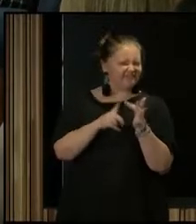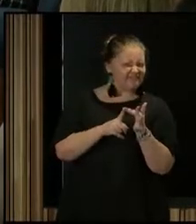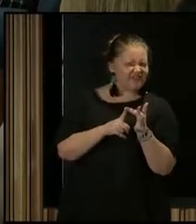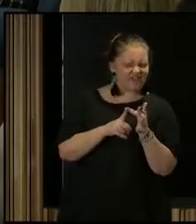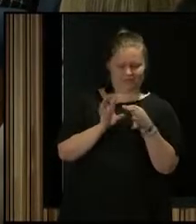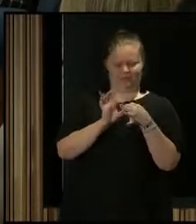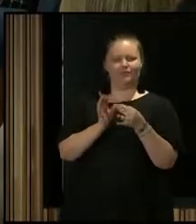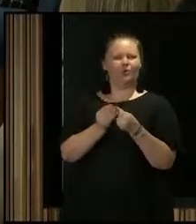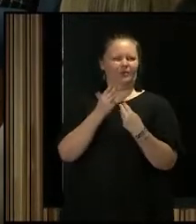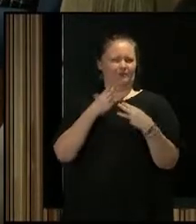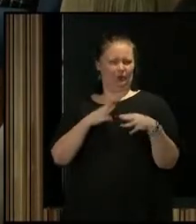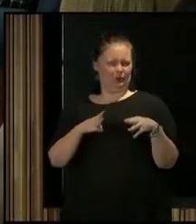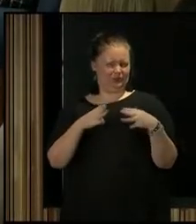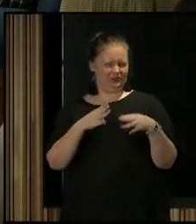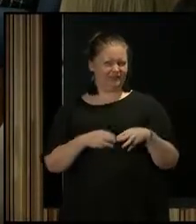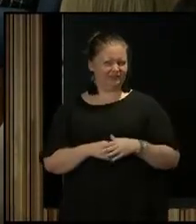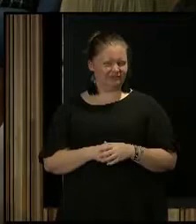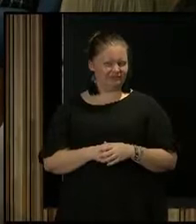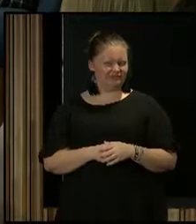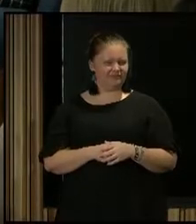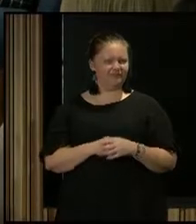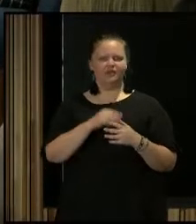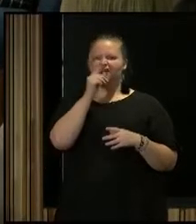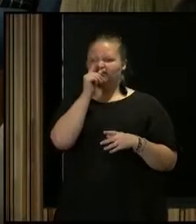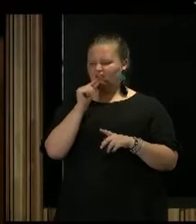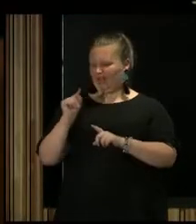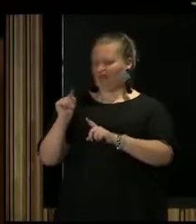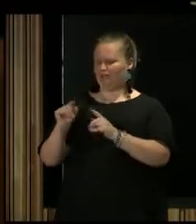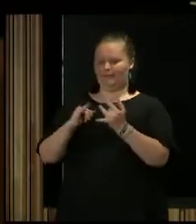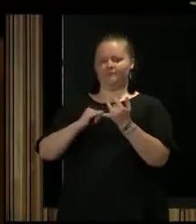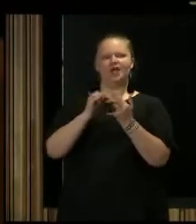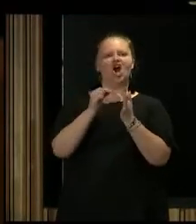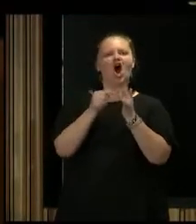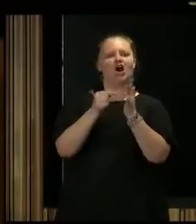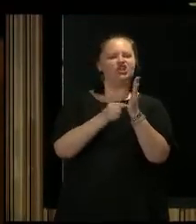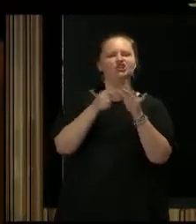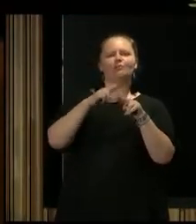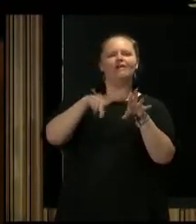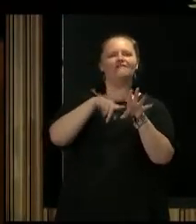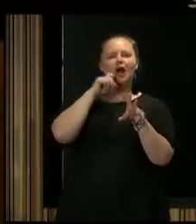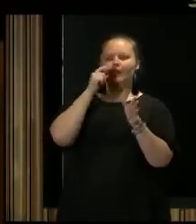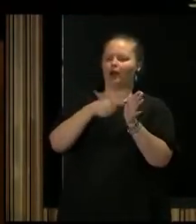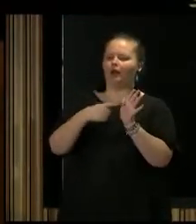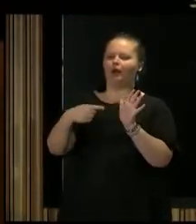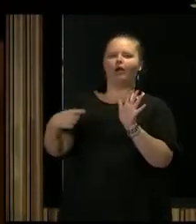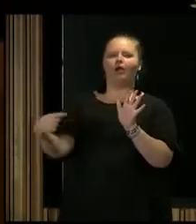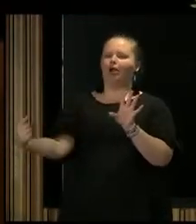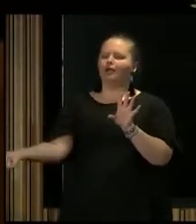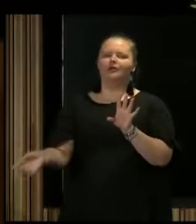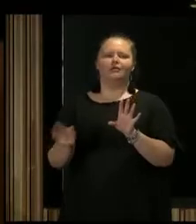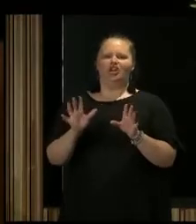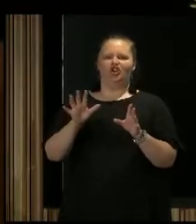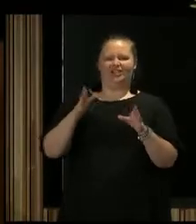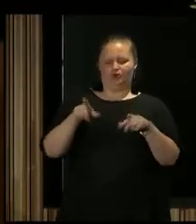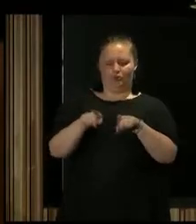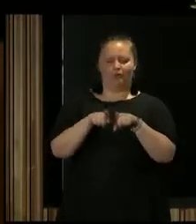know, you can set a Spotify playlist and it'll play forever. You don't even have to, you know, like we did in the old days, turn a